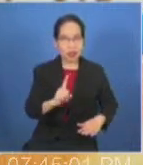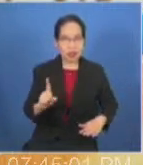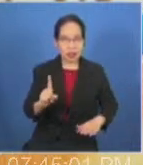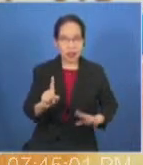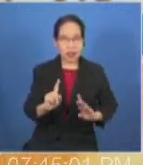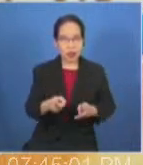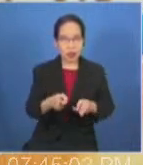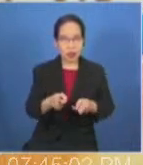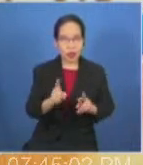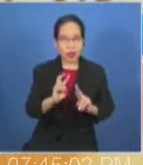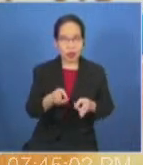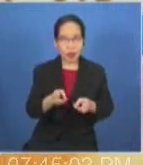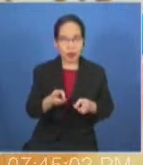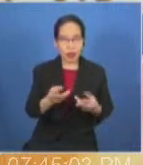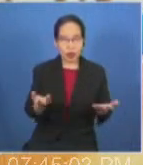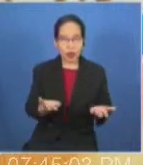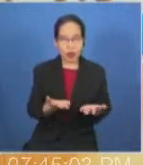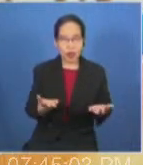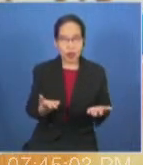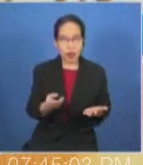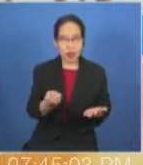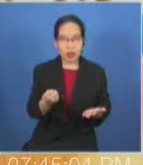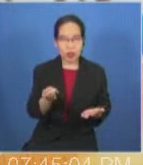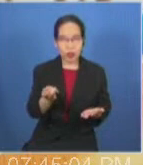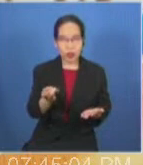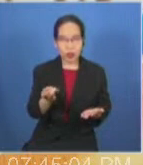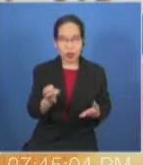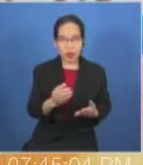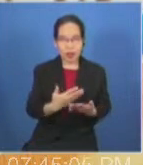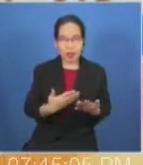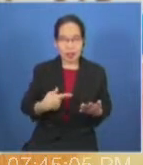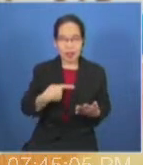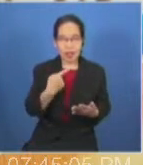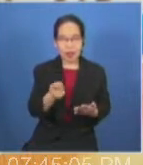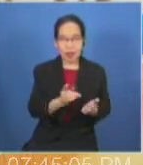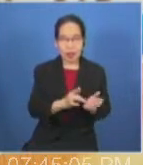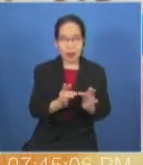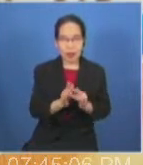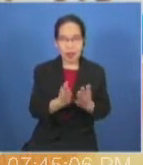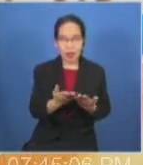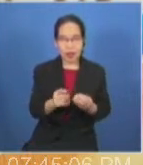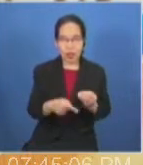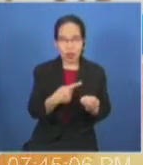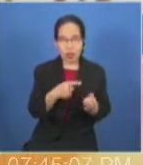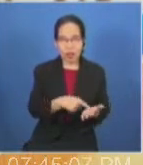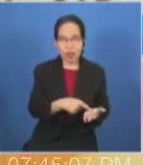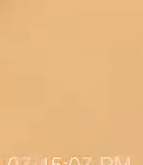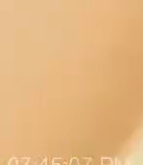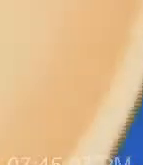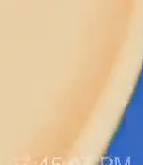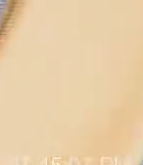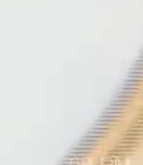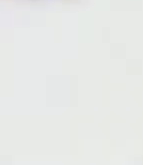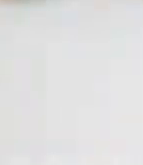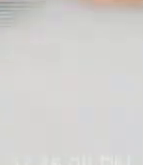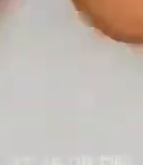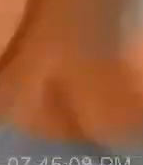Listen to their responses. And what are the other things stated by the Bible about